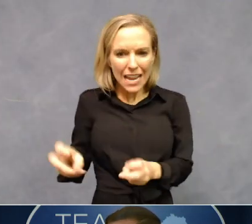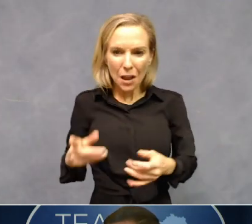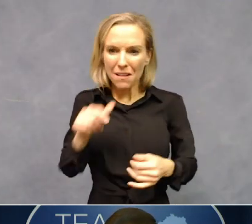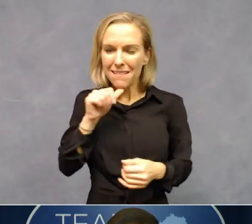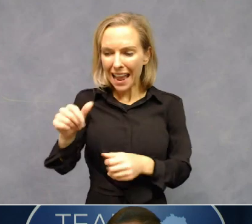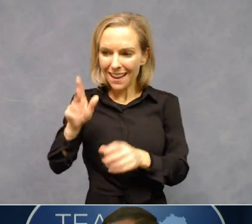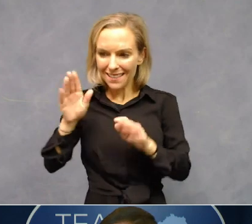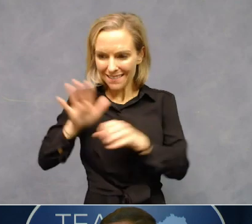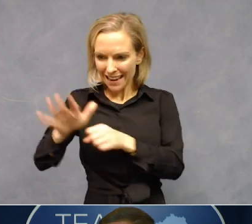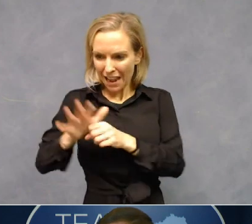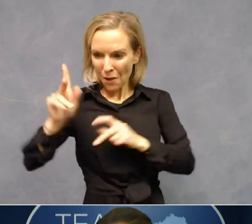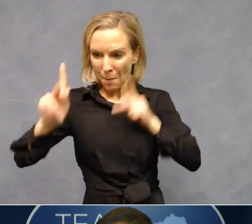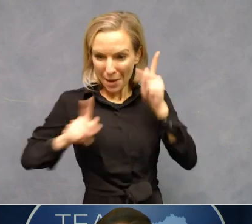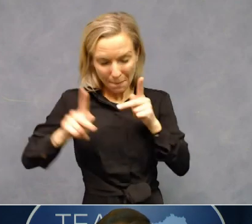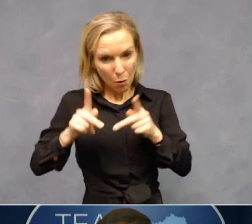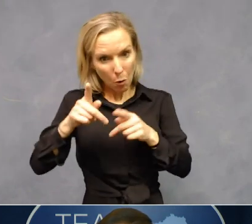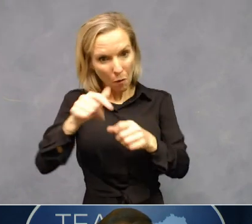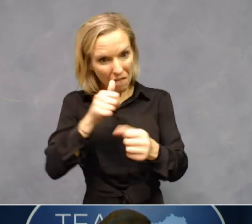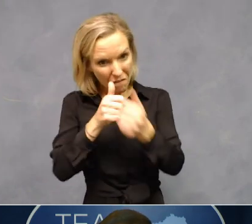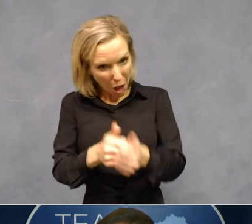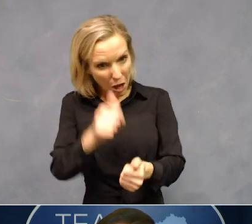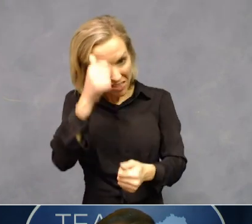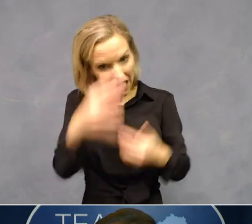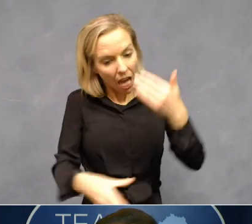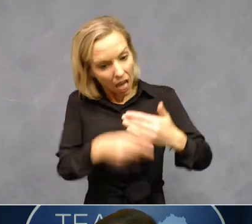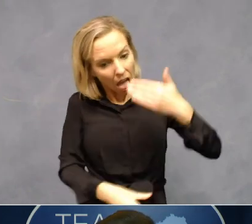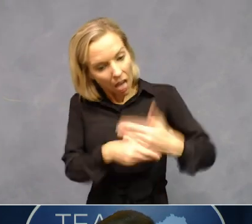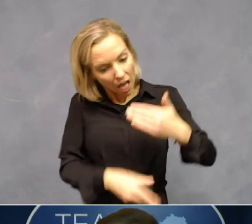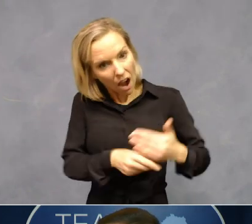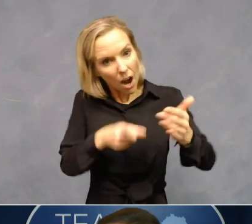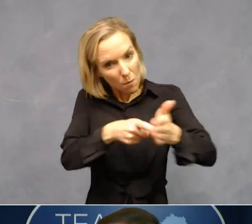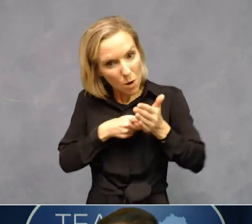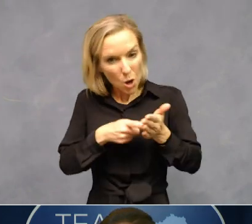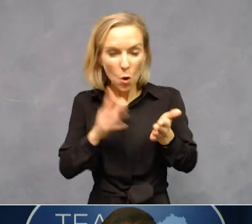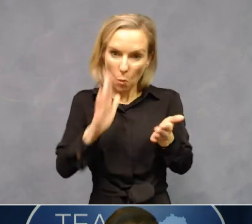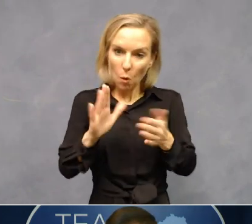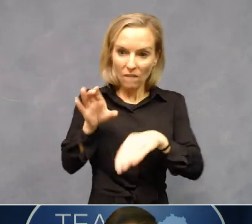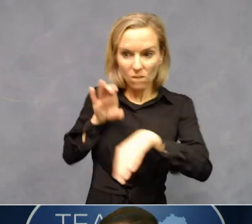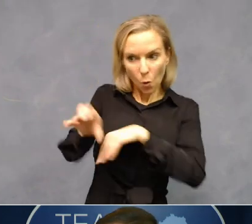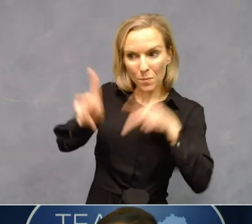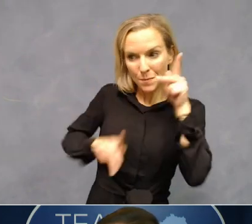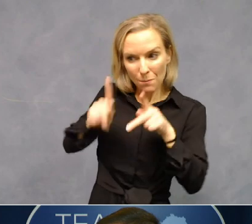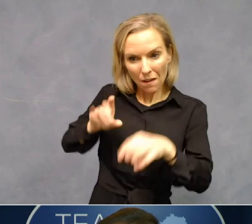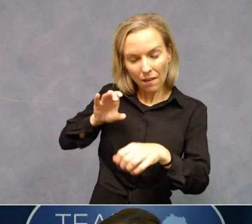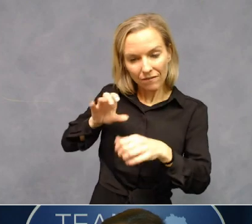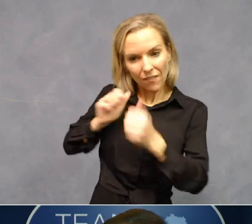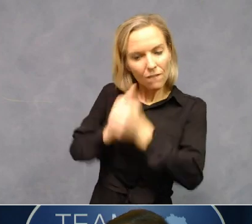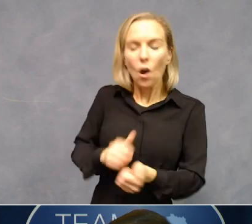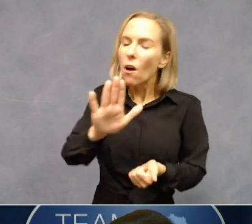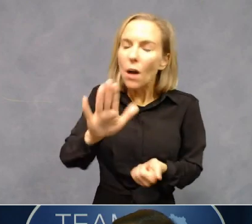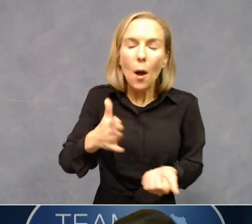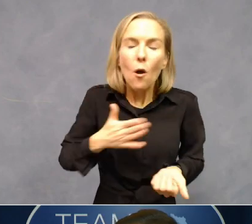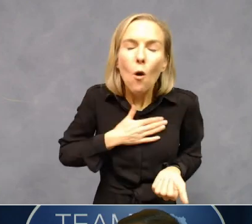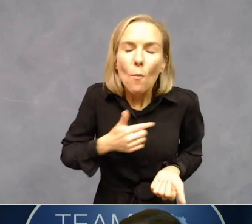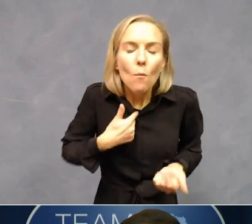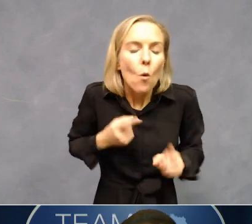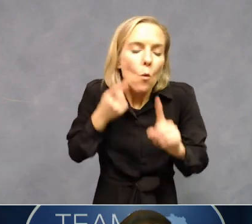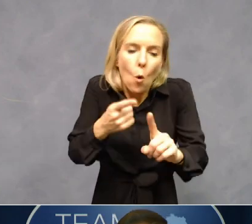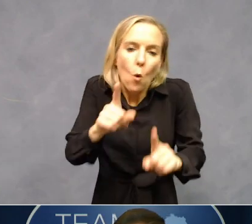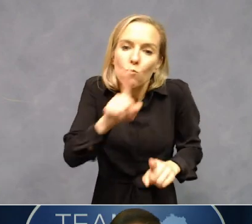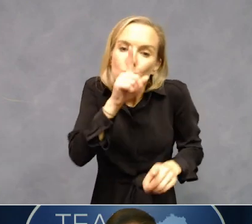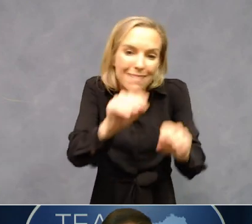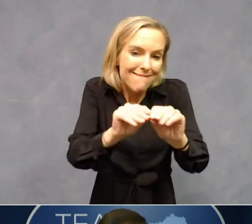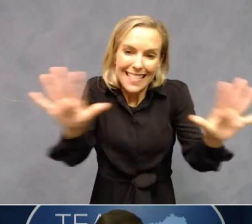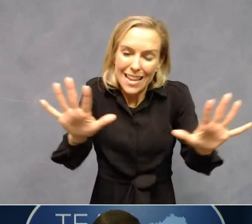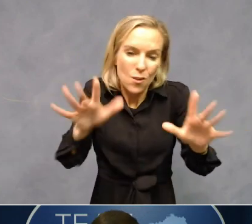another mandate help with that compliance? And so our goal of, I'm being really clear about our goal